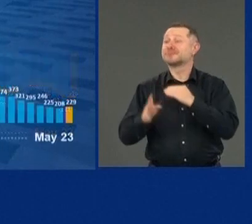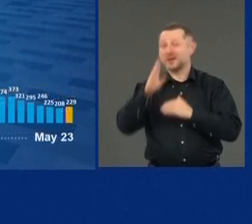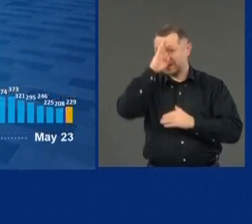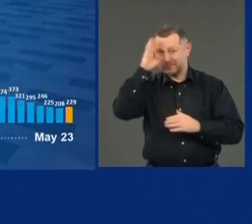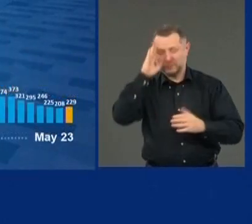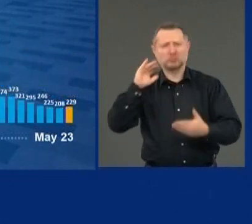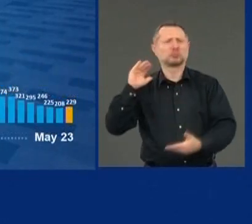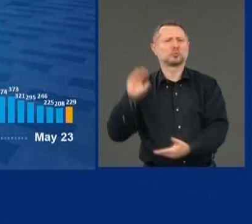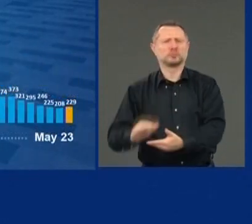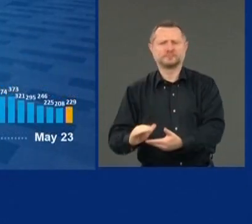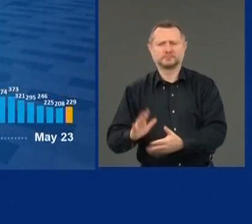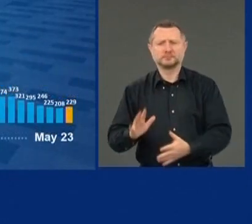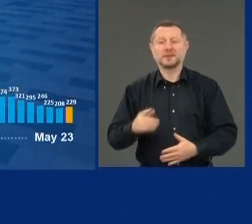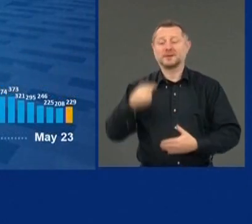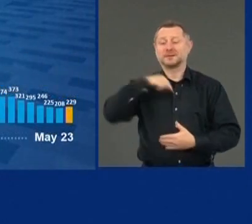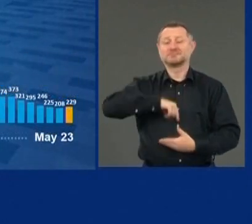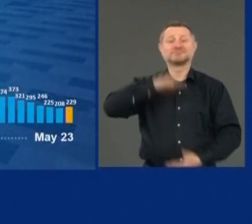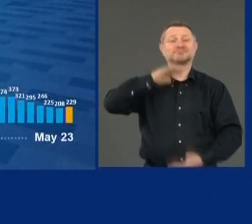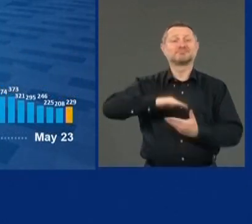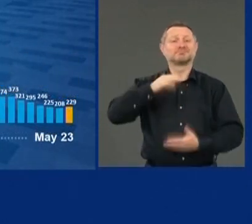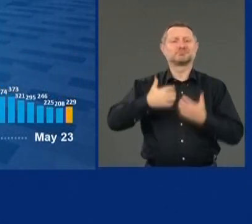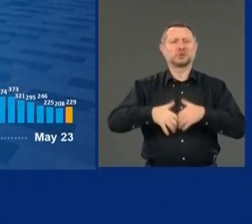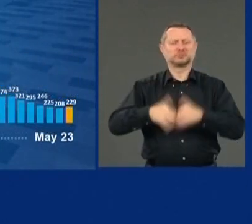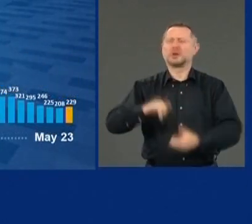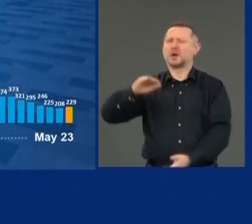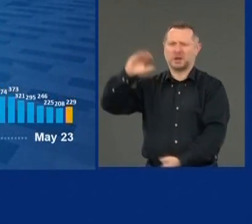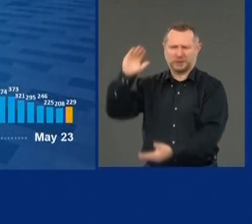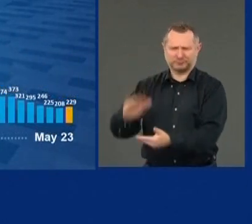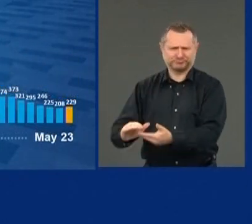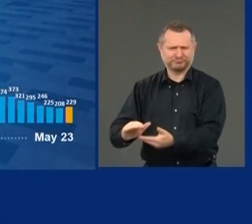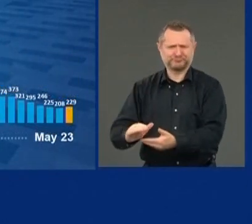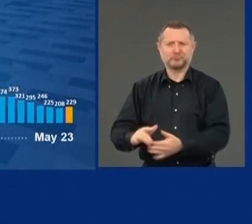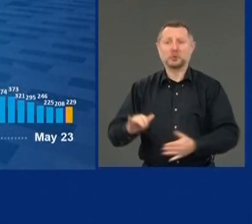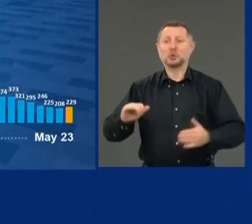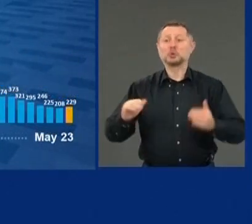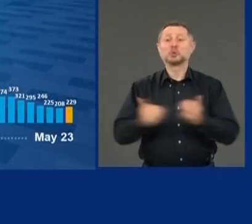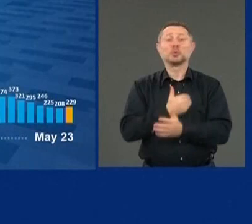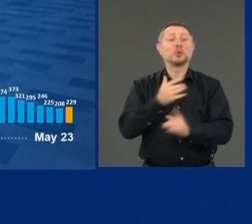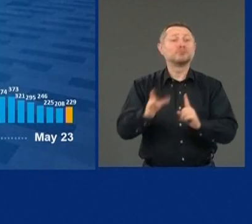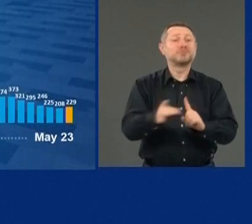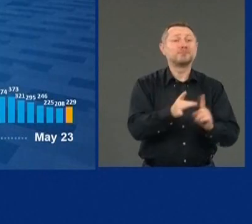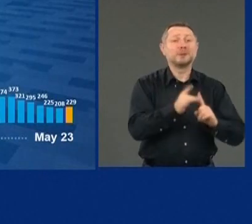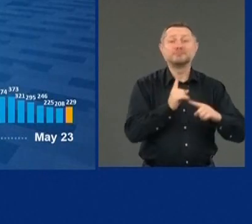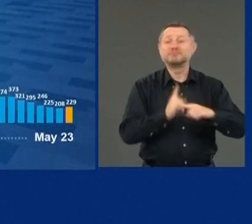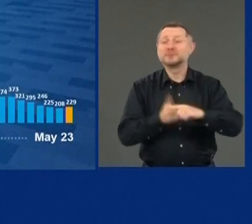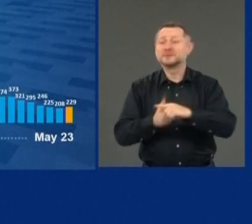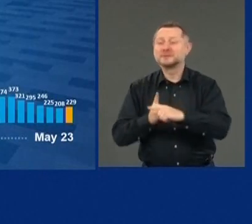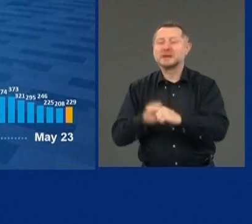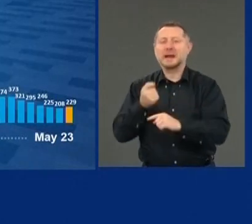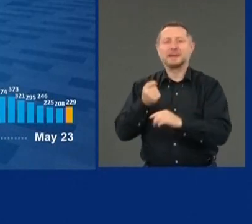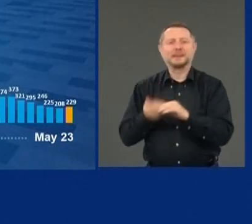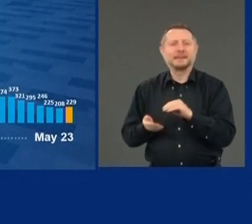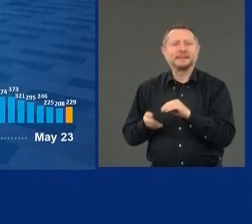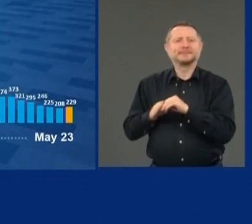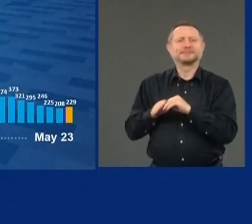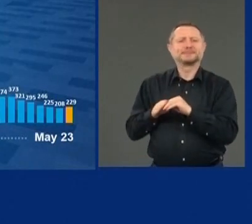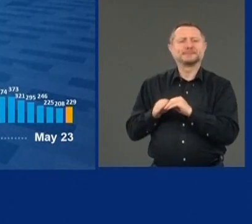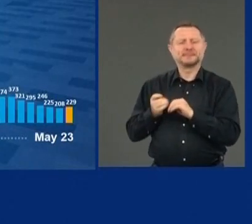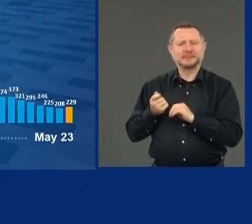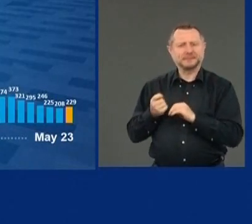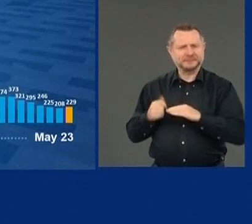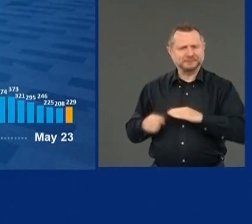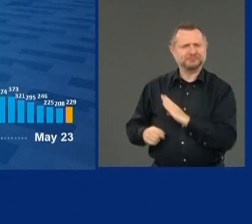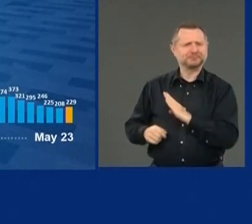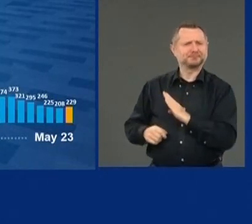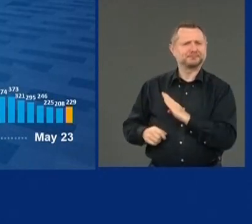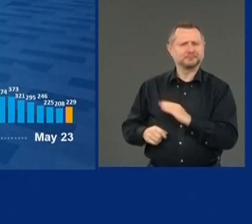The intubations are down. And the new cases are up a little bit on the rolling average, but